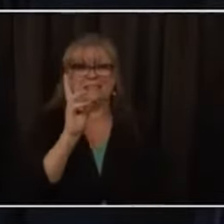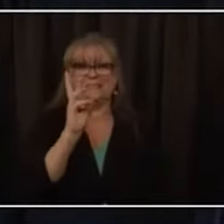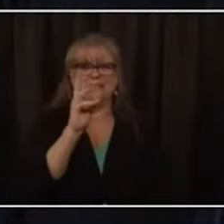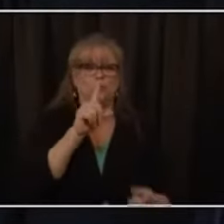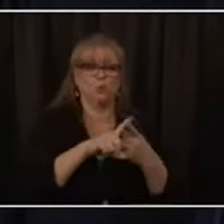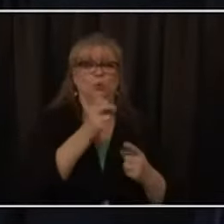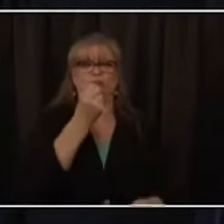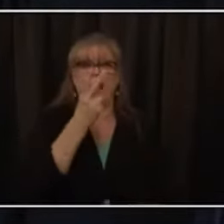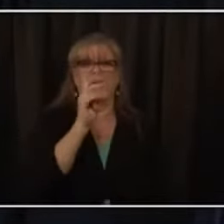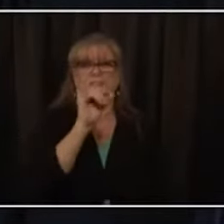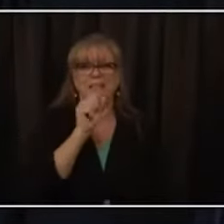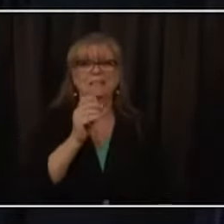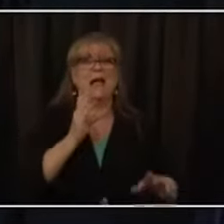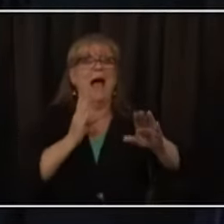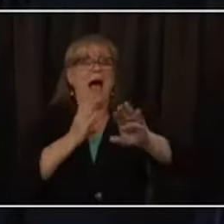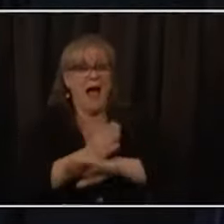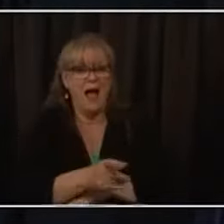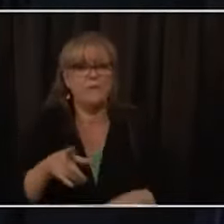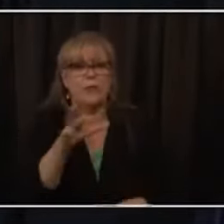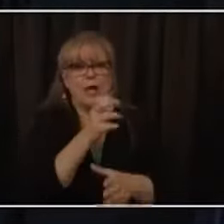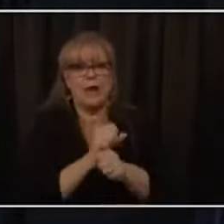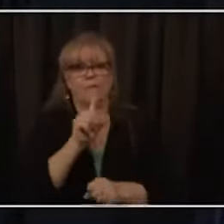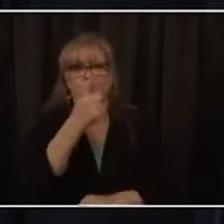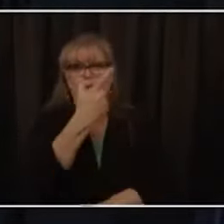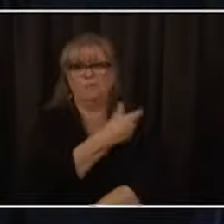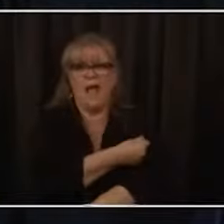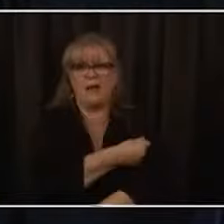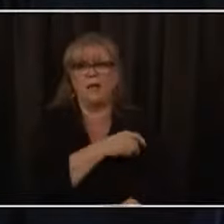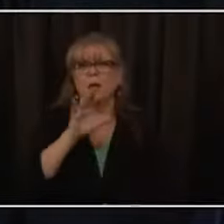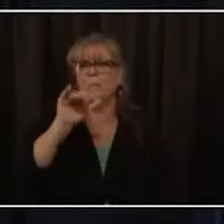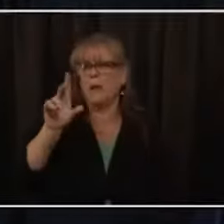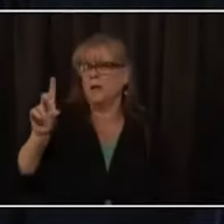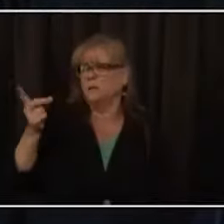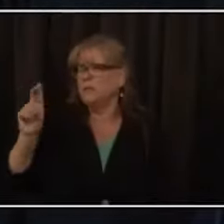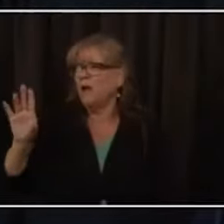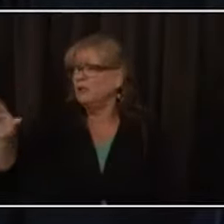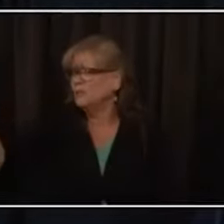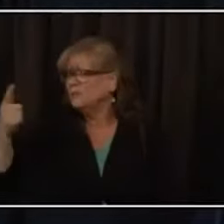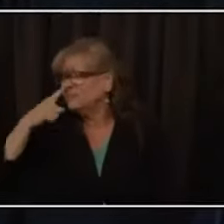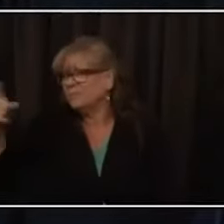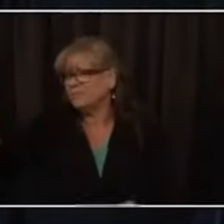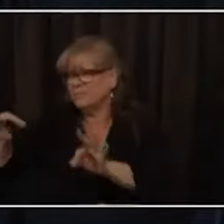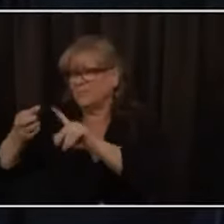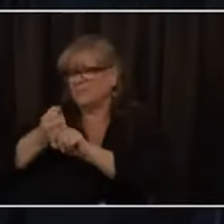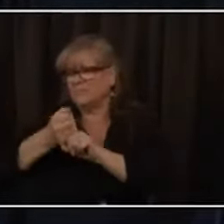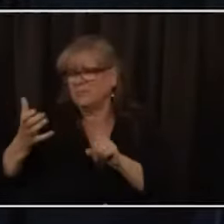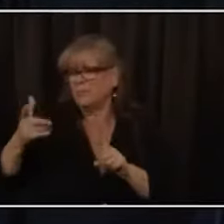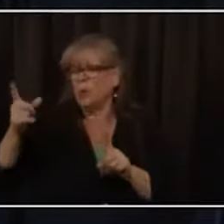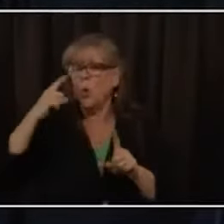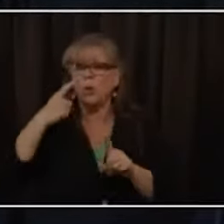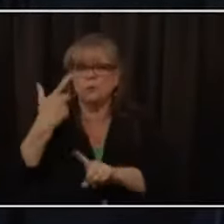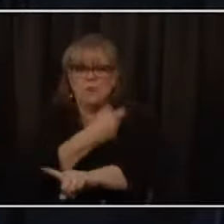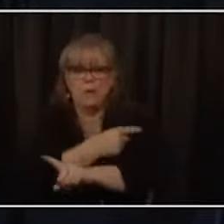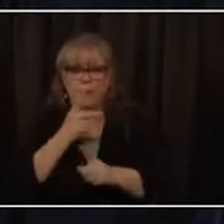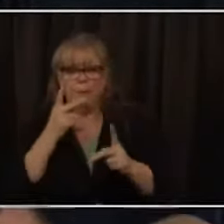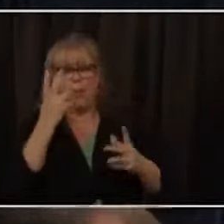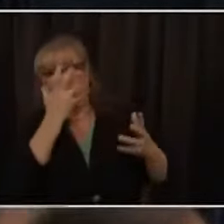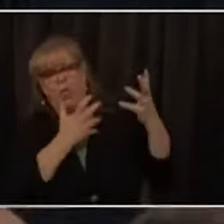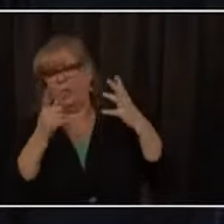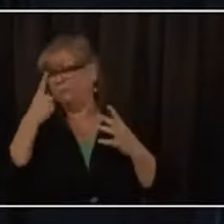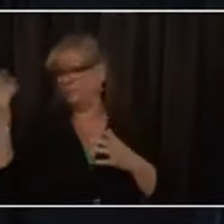between dizziness within, right after getting the shot and this new information that we have.